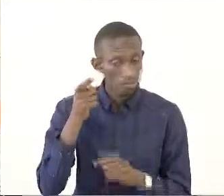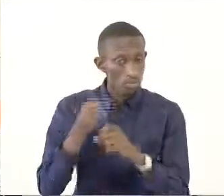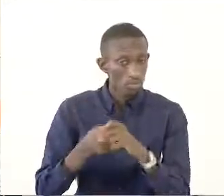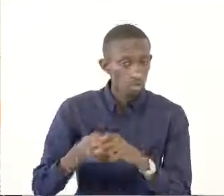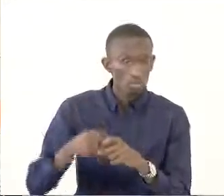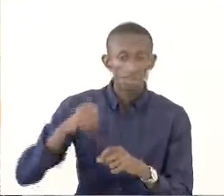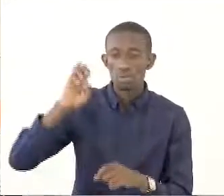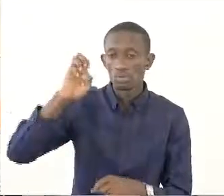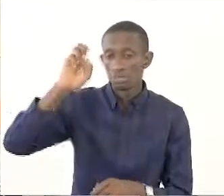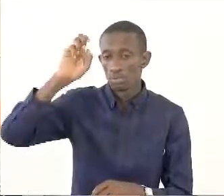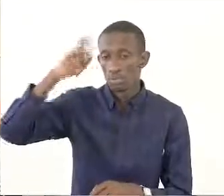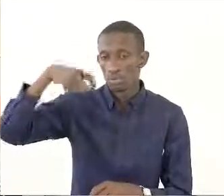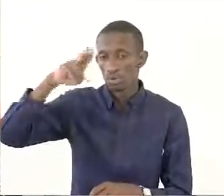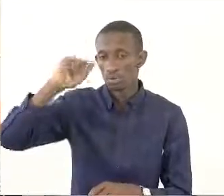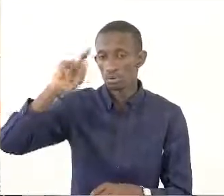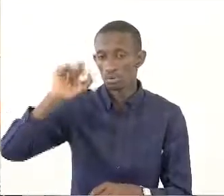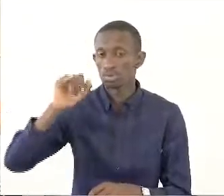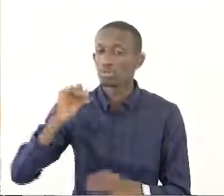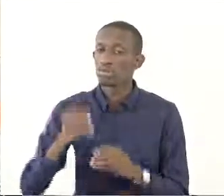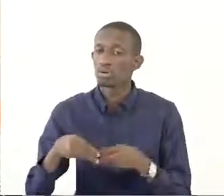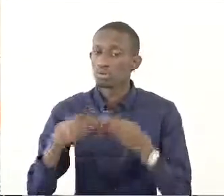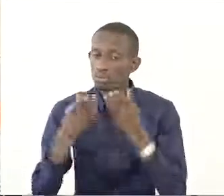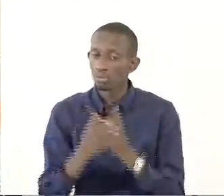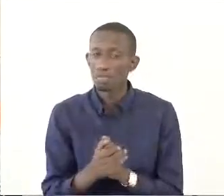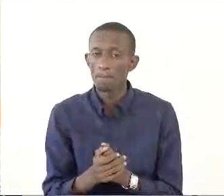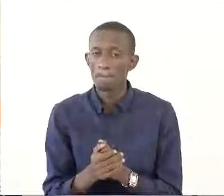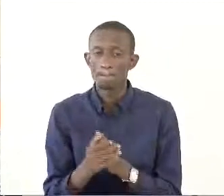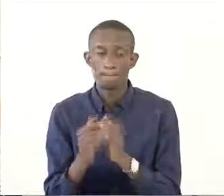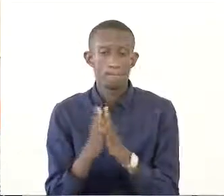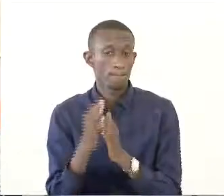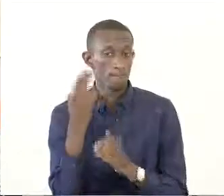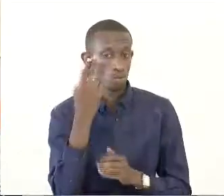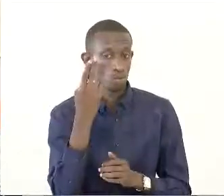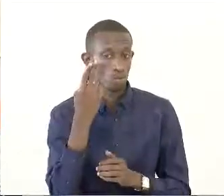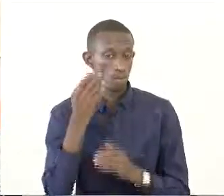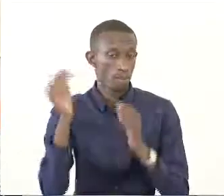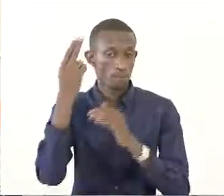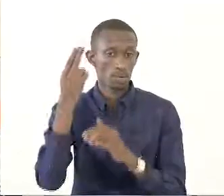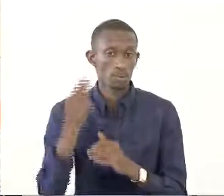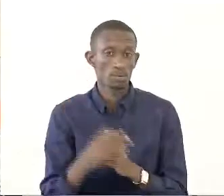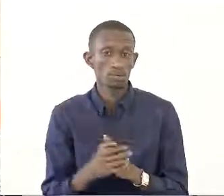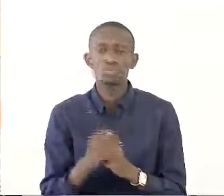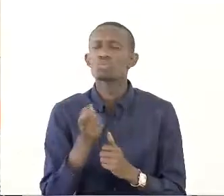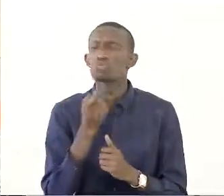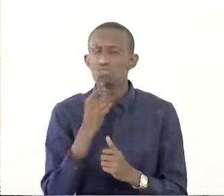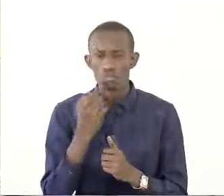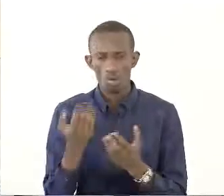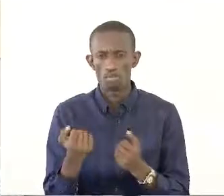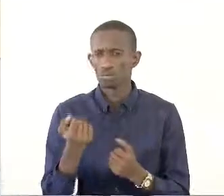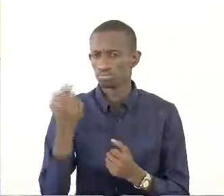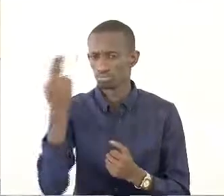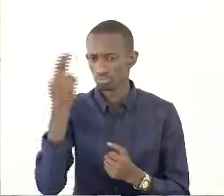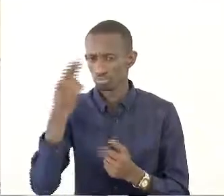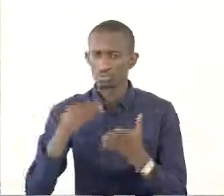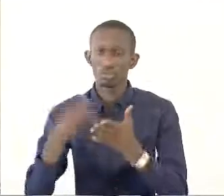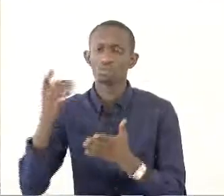equation, if it is given with power 2, it means at the end of the day you need to have 2 values of x.